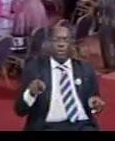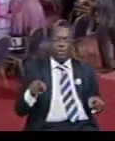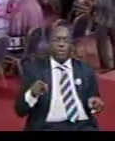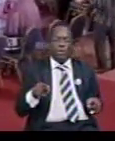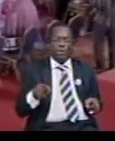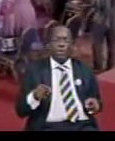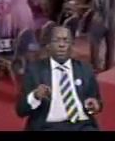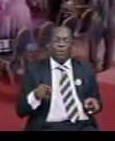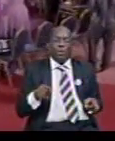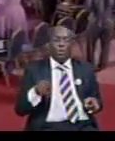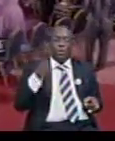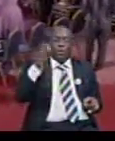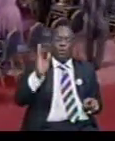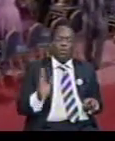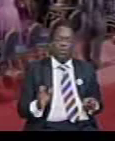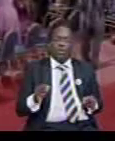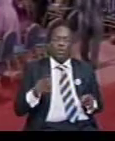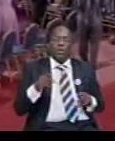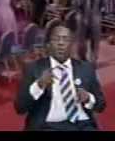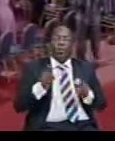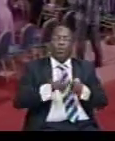different professional.